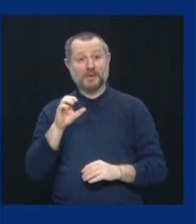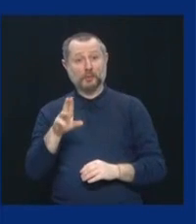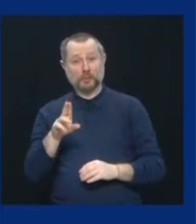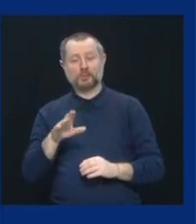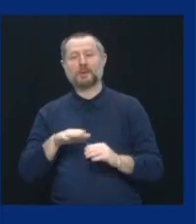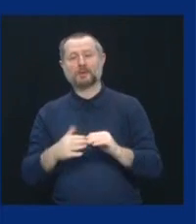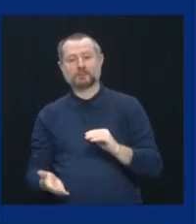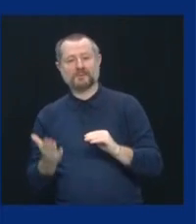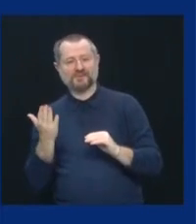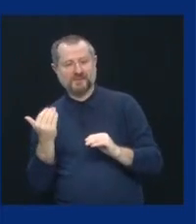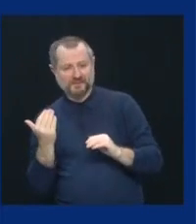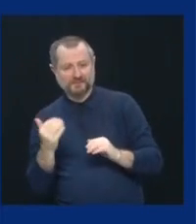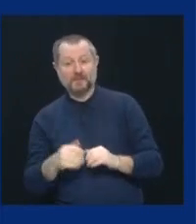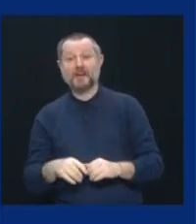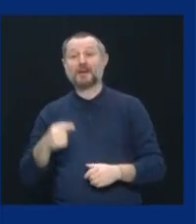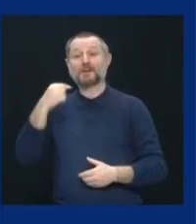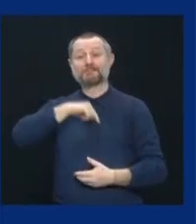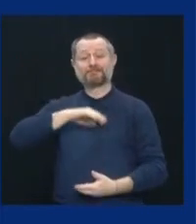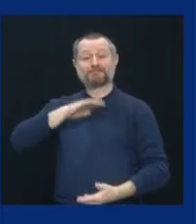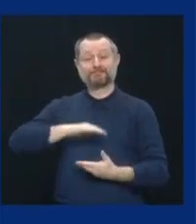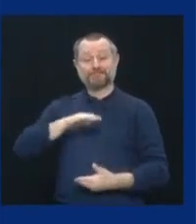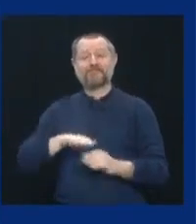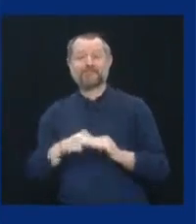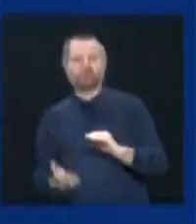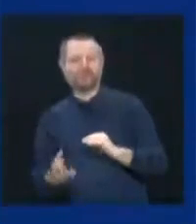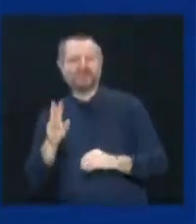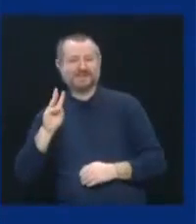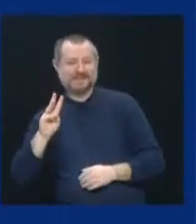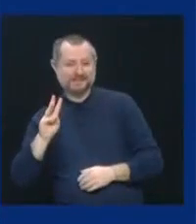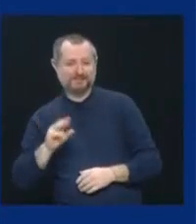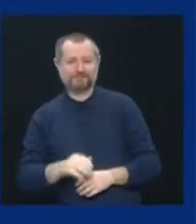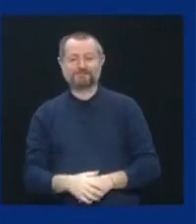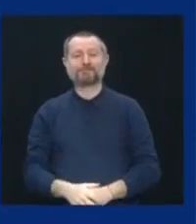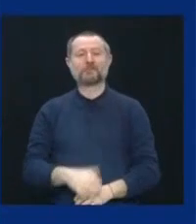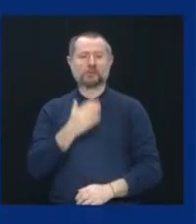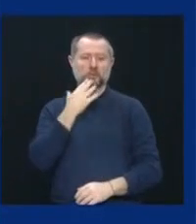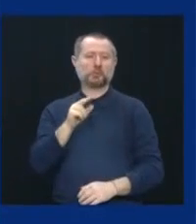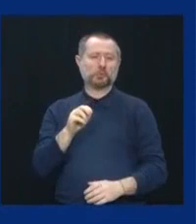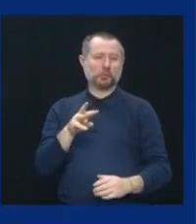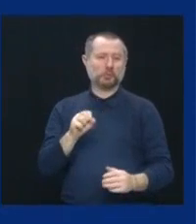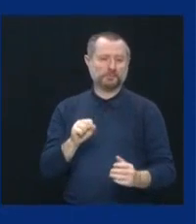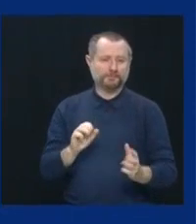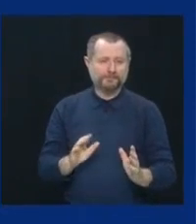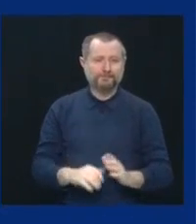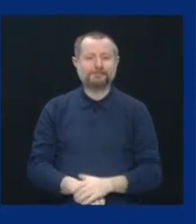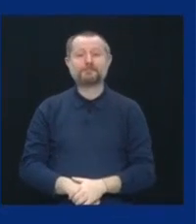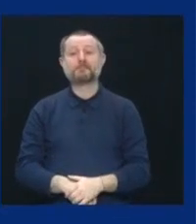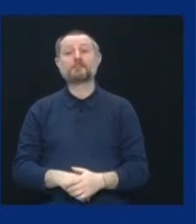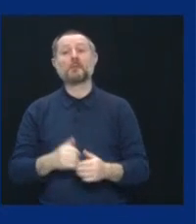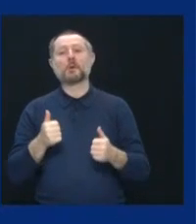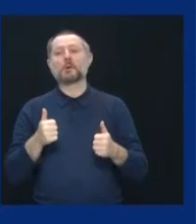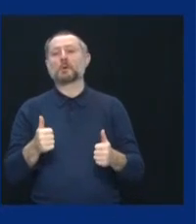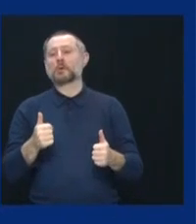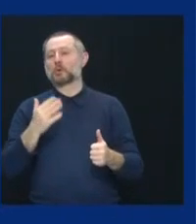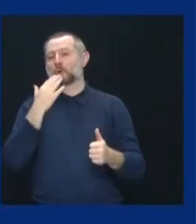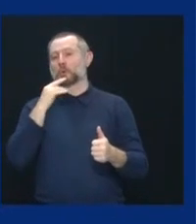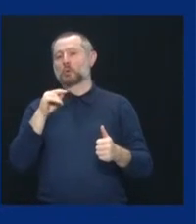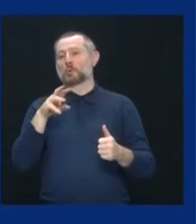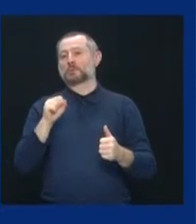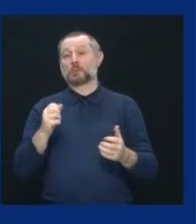down 15. Intubations, down 6. Good news. Good news overall,